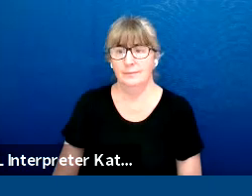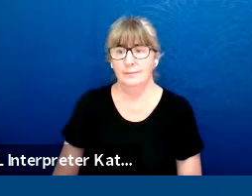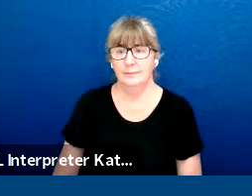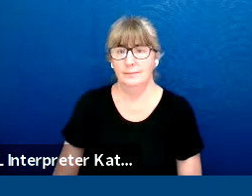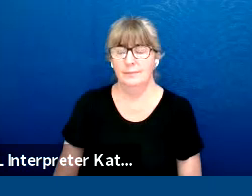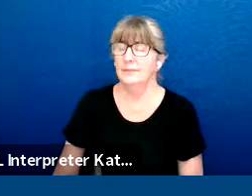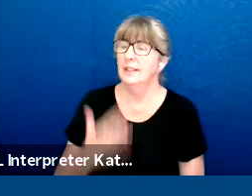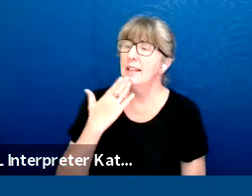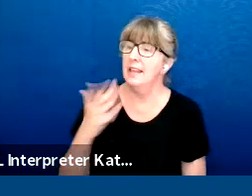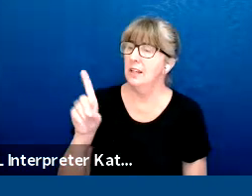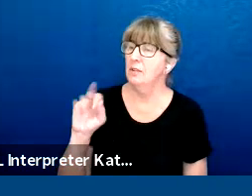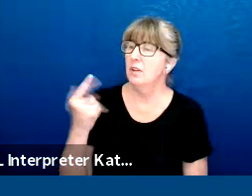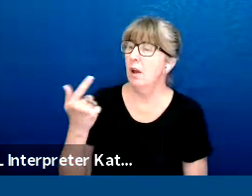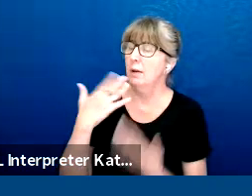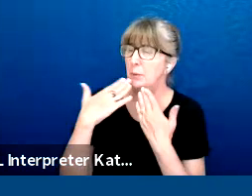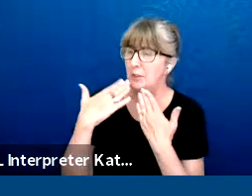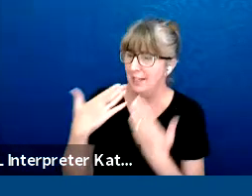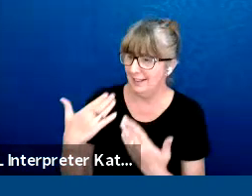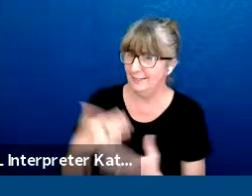Thanks so much, Doug. Appreciate it.